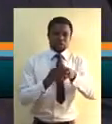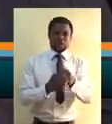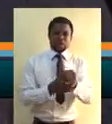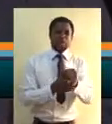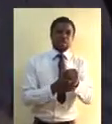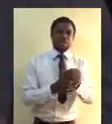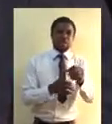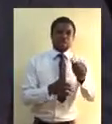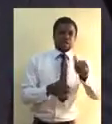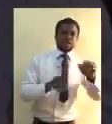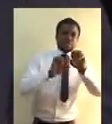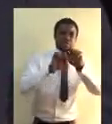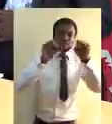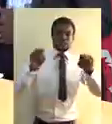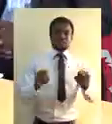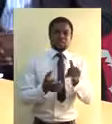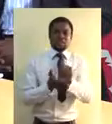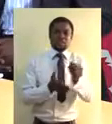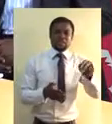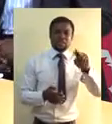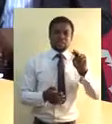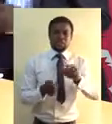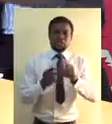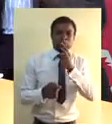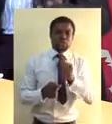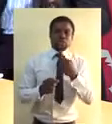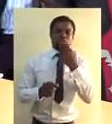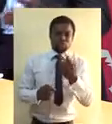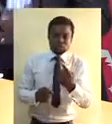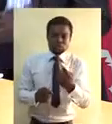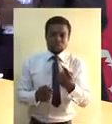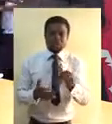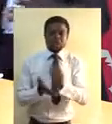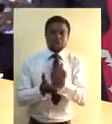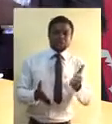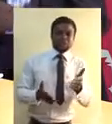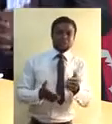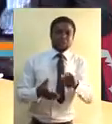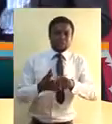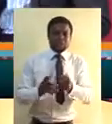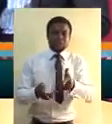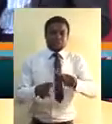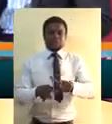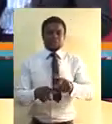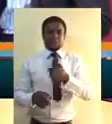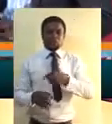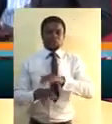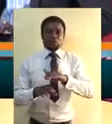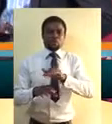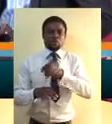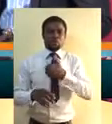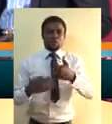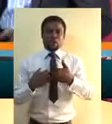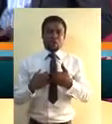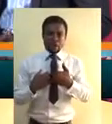education system that need to be retooled. And that is why we have these acronyms, where we have the S for science, the